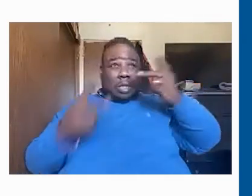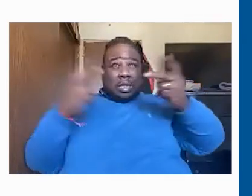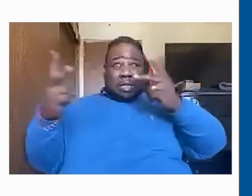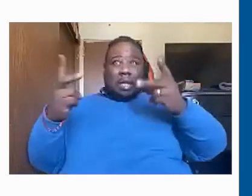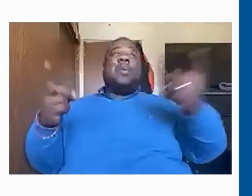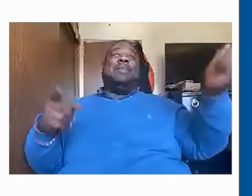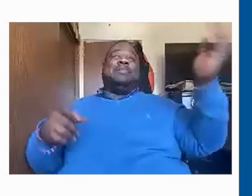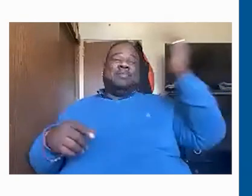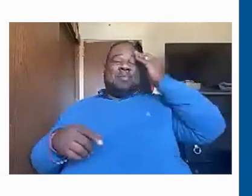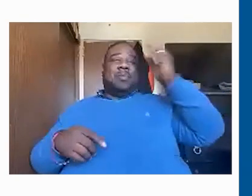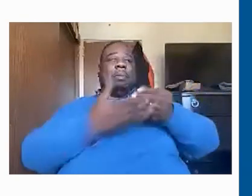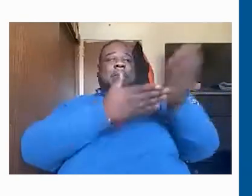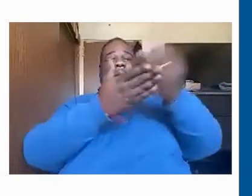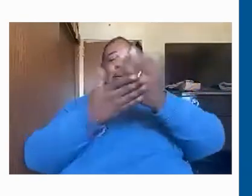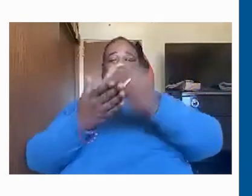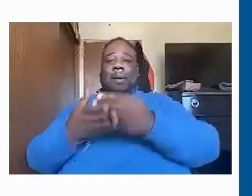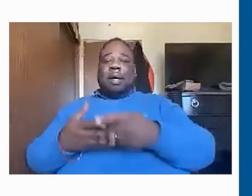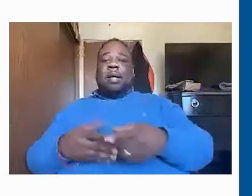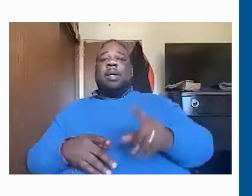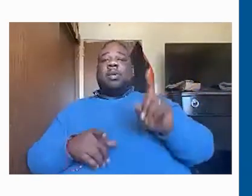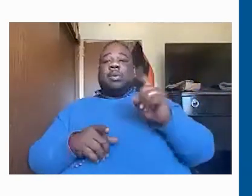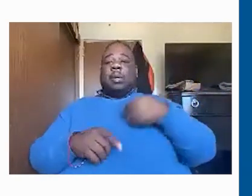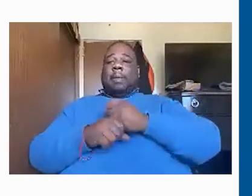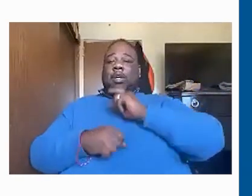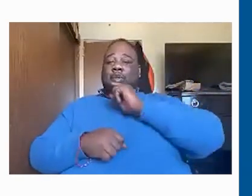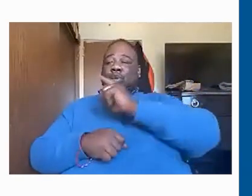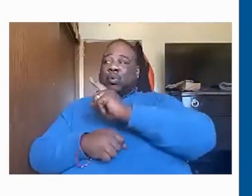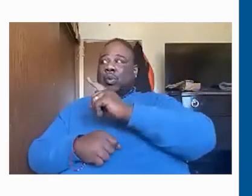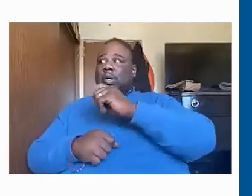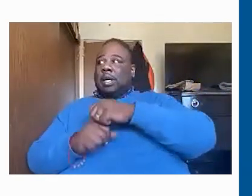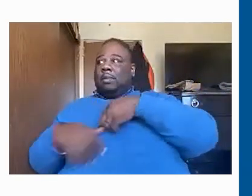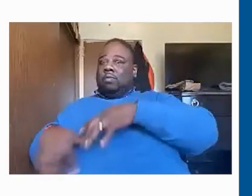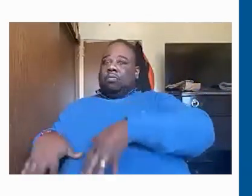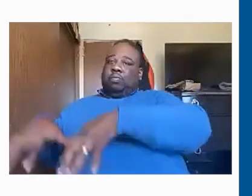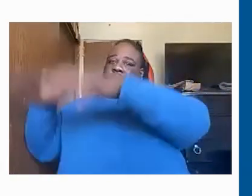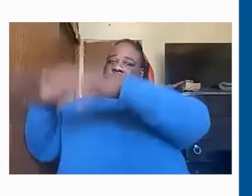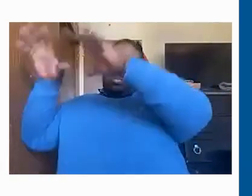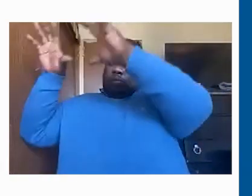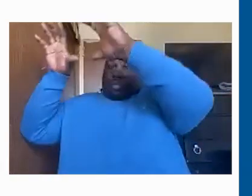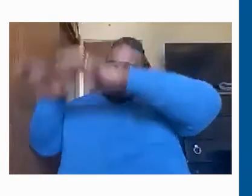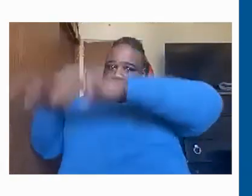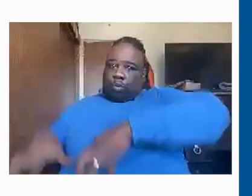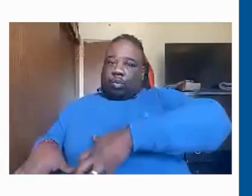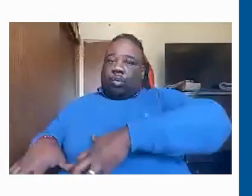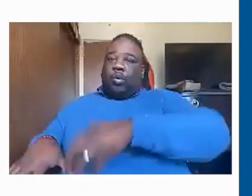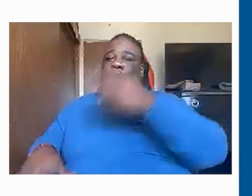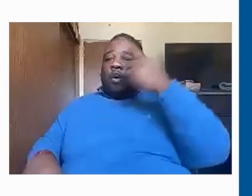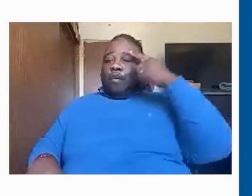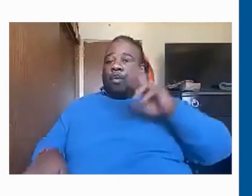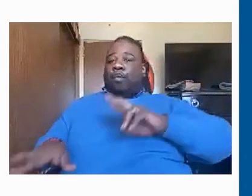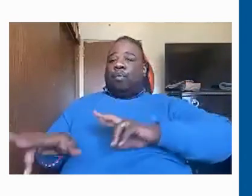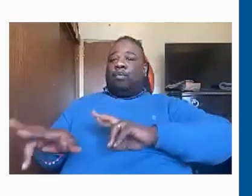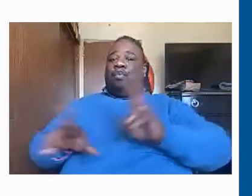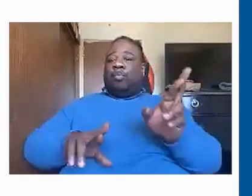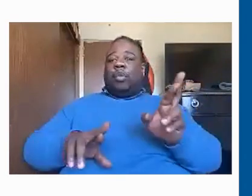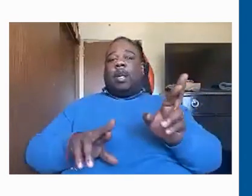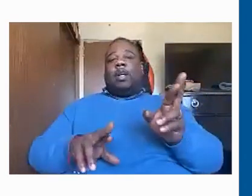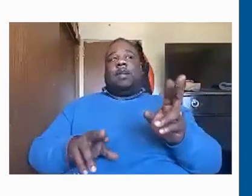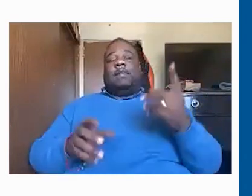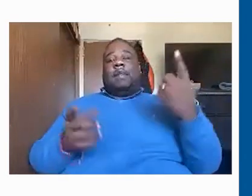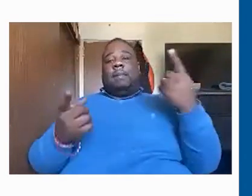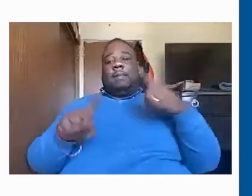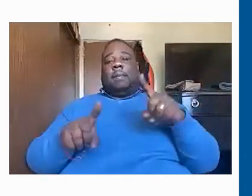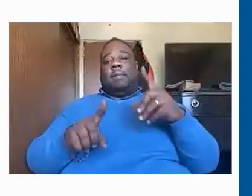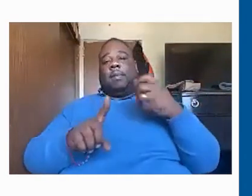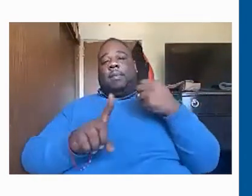stockpile, so to speak. And I was affected by Hurricane Sandy. I lost water and electricity